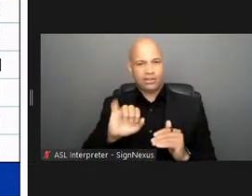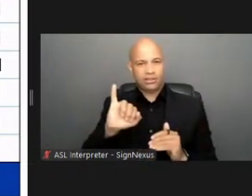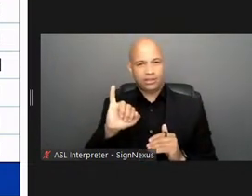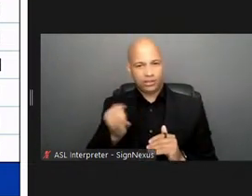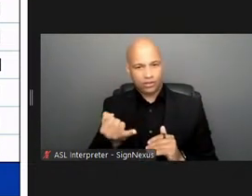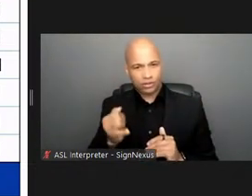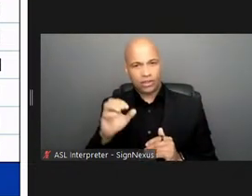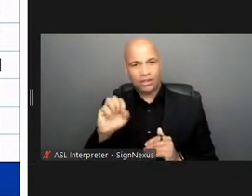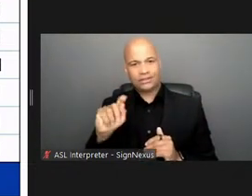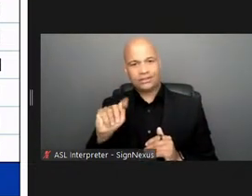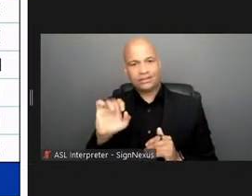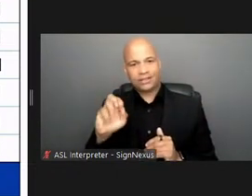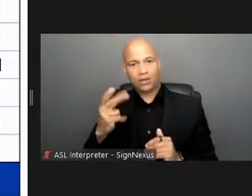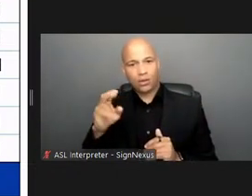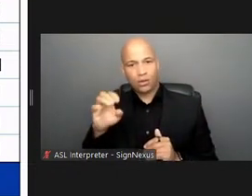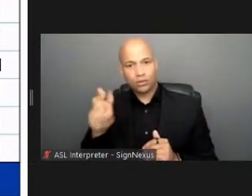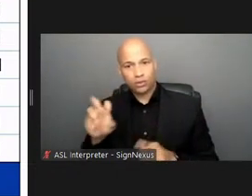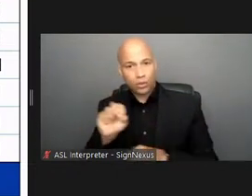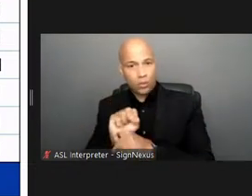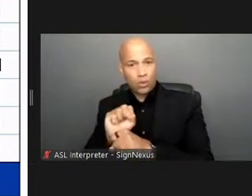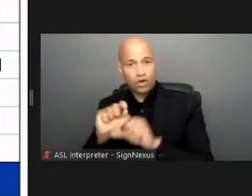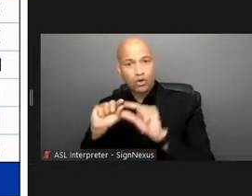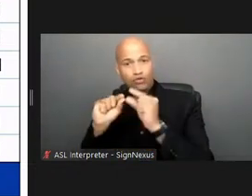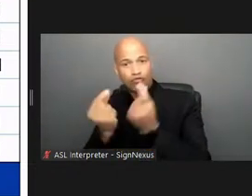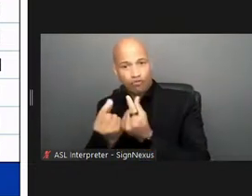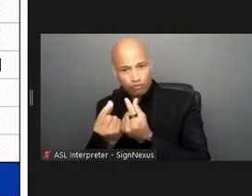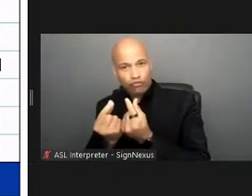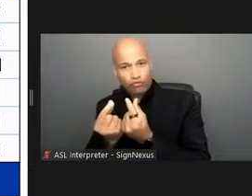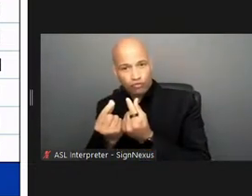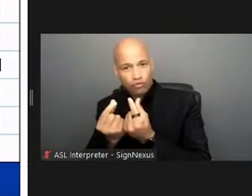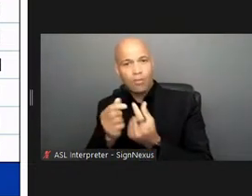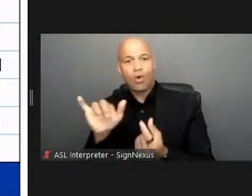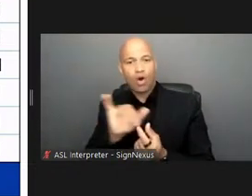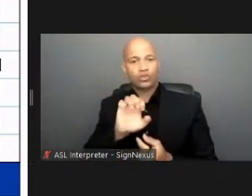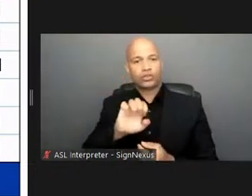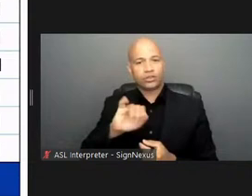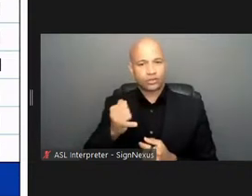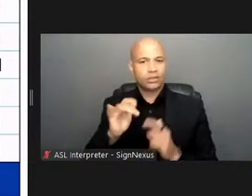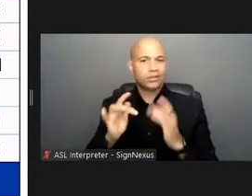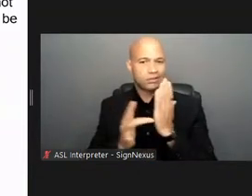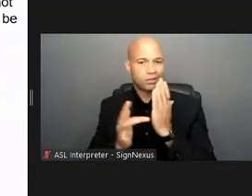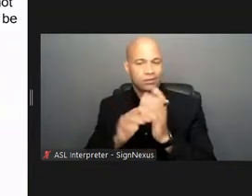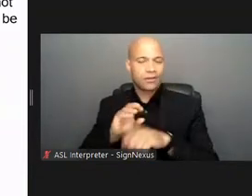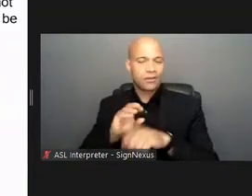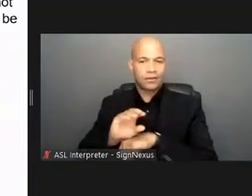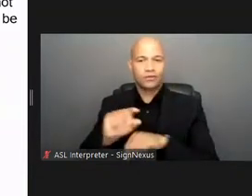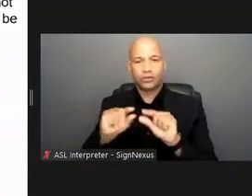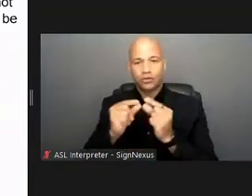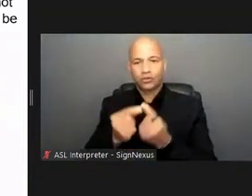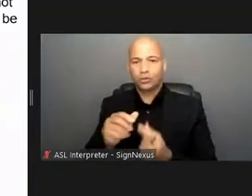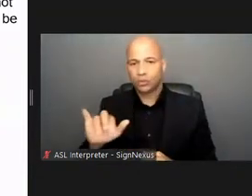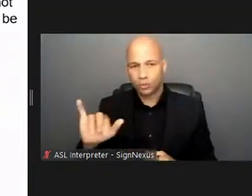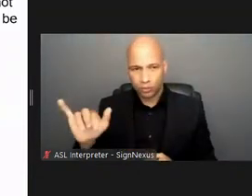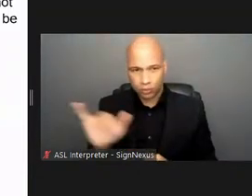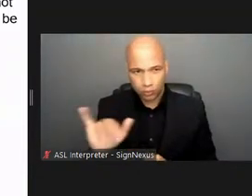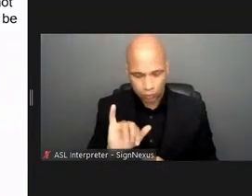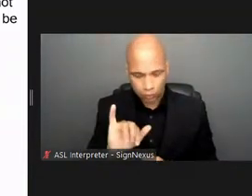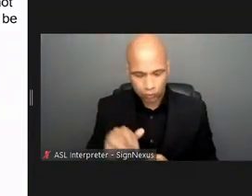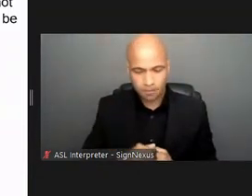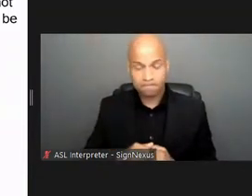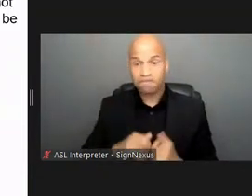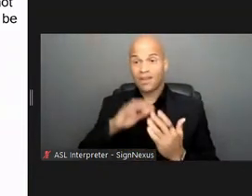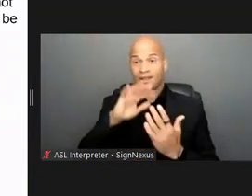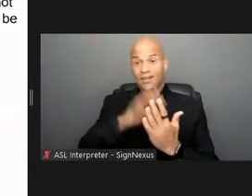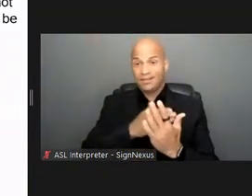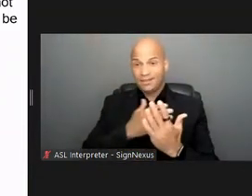stakeholder working group and another meeting of the environmental justice technical advice with respect to schedule this